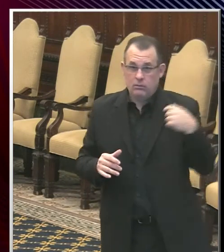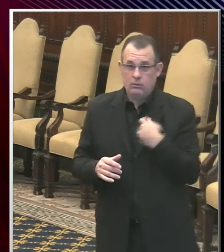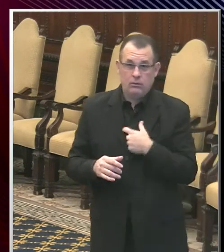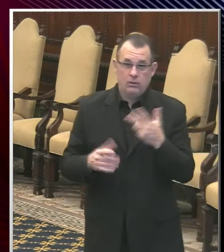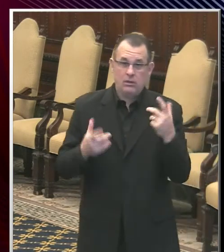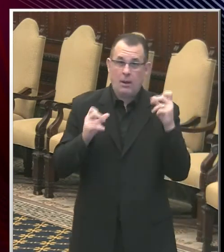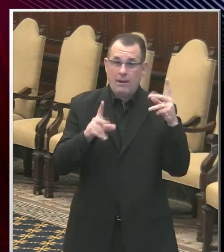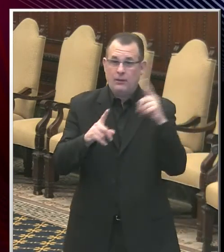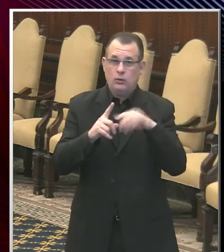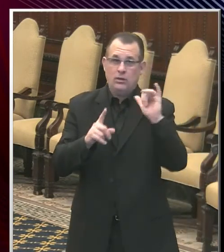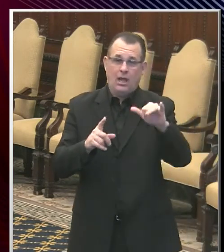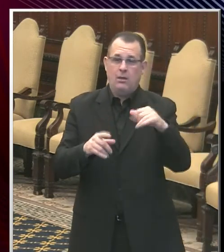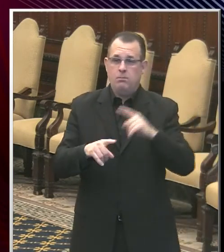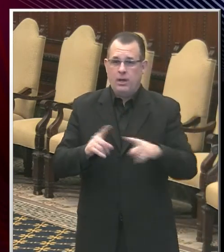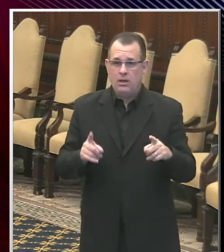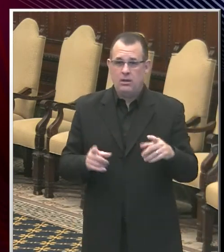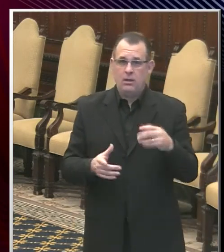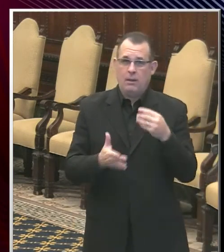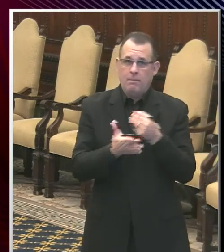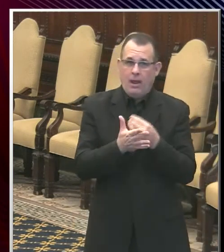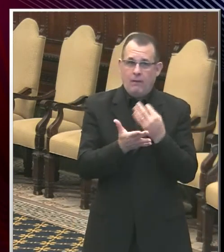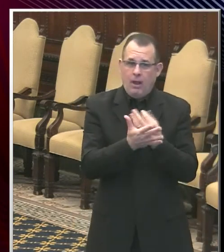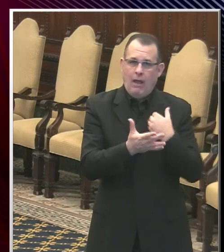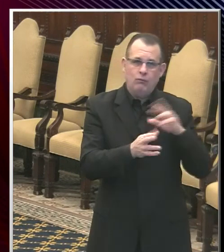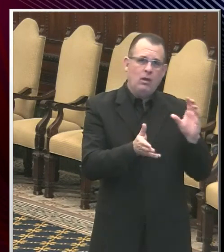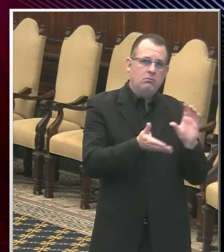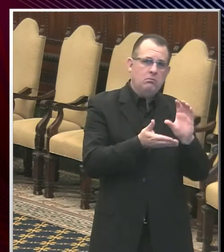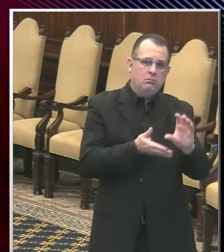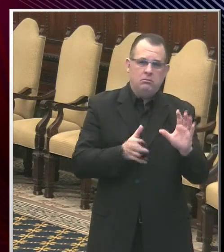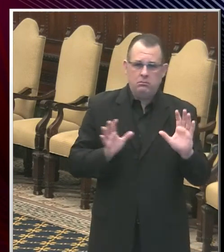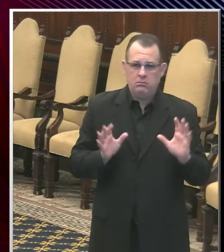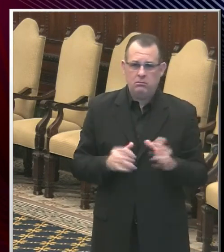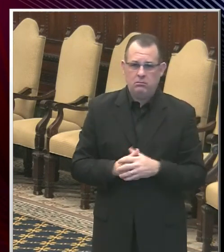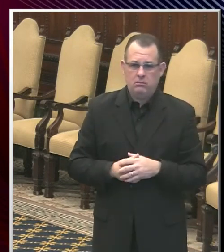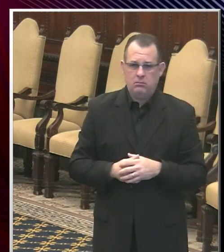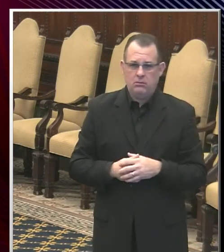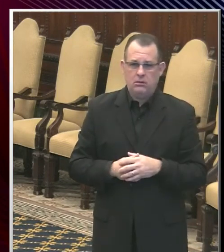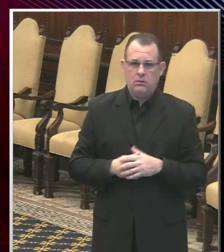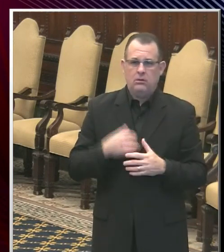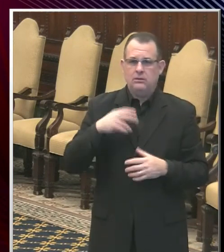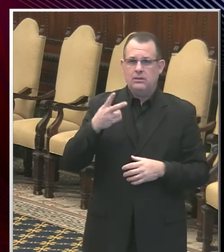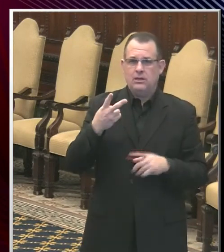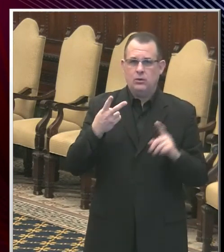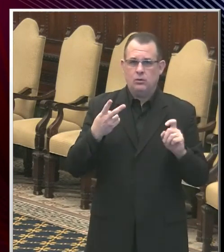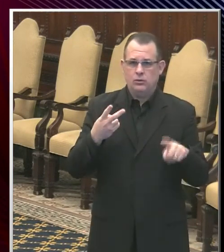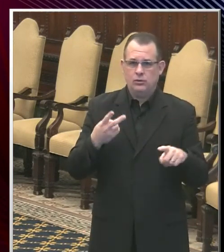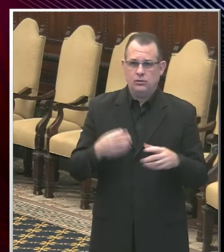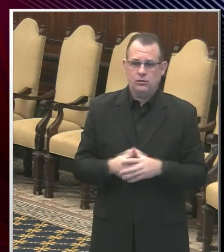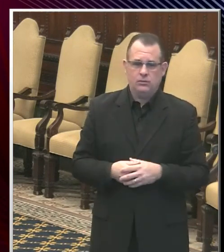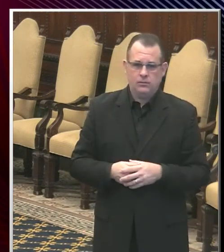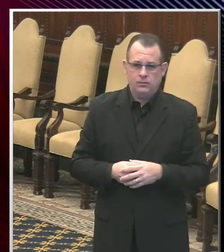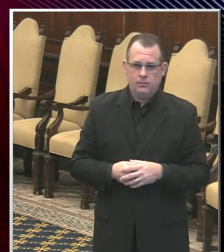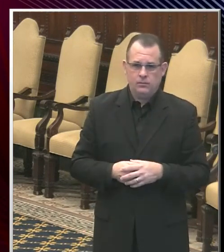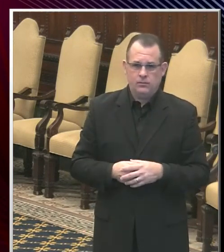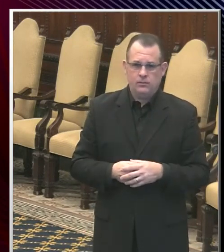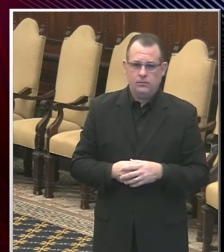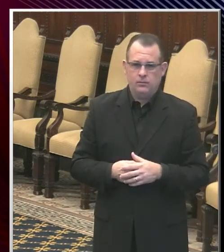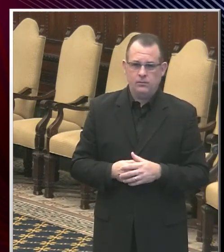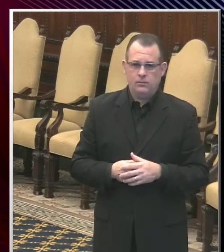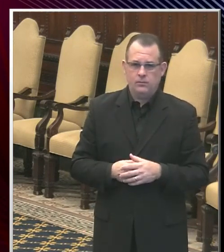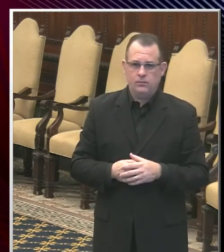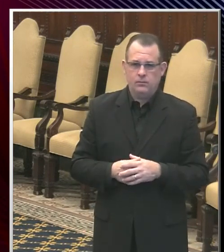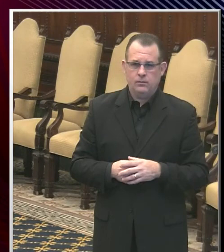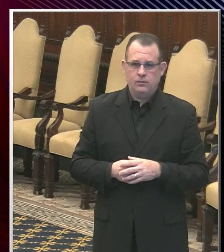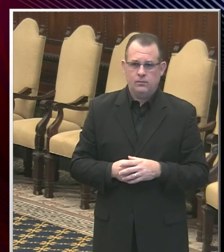but it is funded for weekly. Okay. And the second thing, Brian, I'm not sure if this is you or Rob, but have there